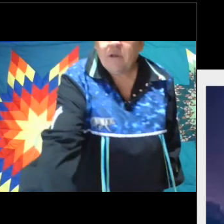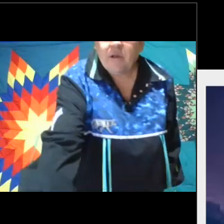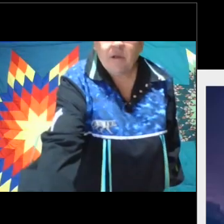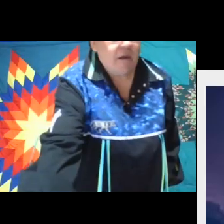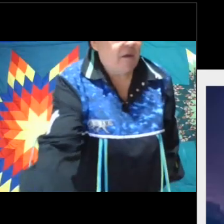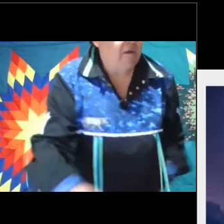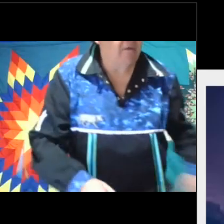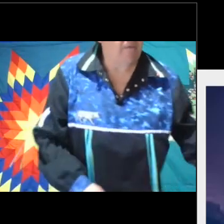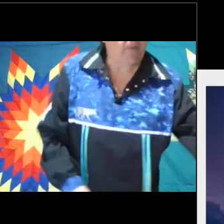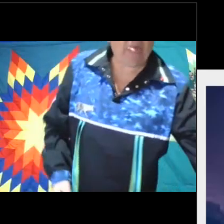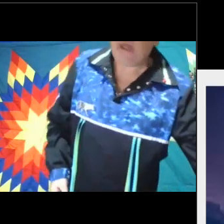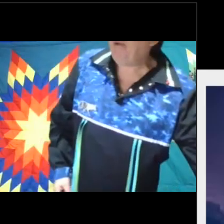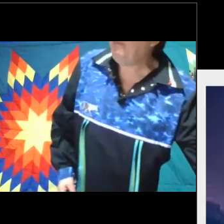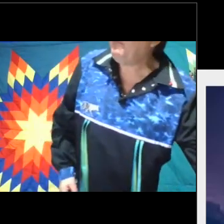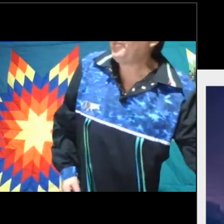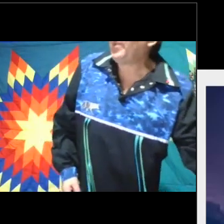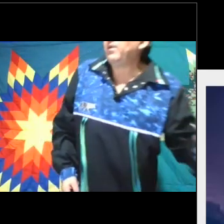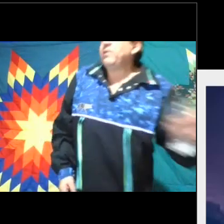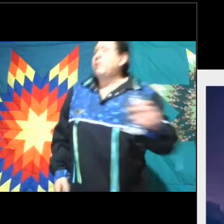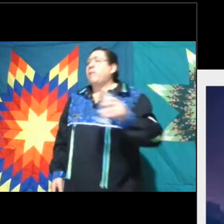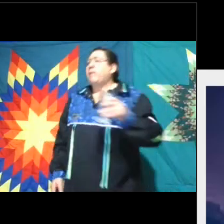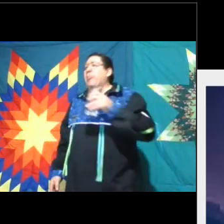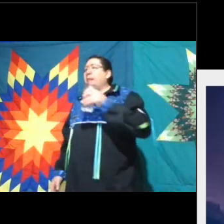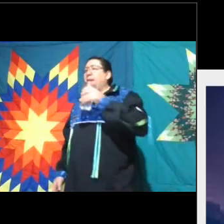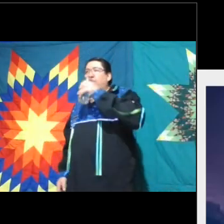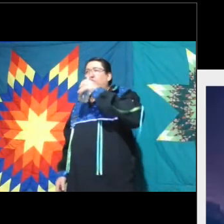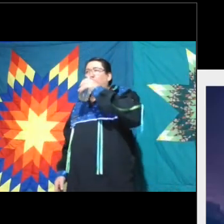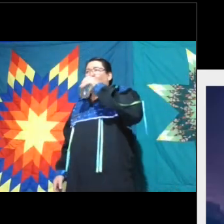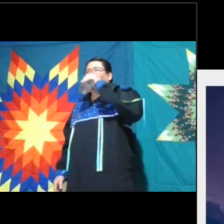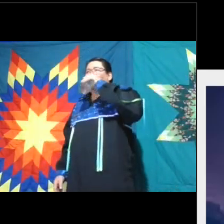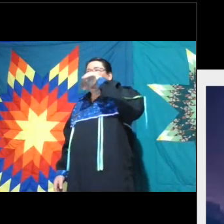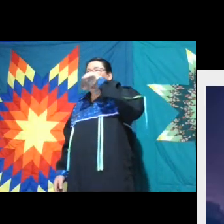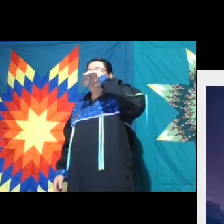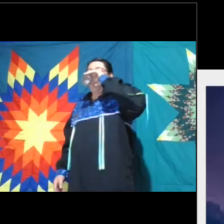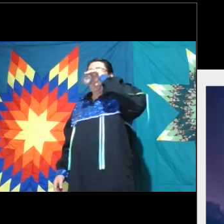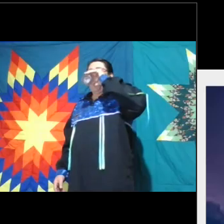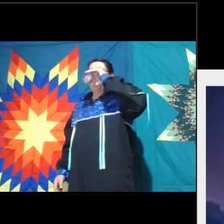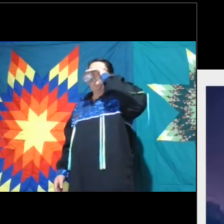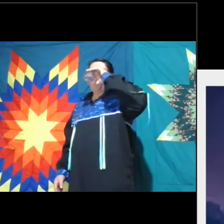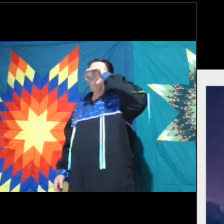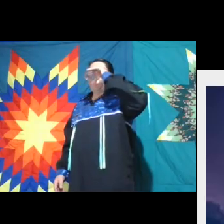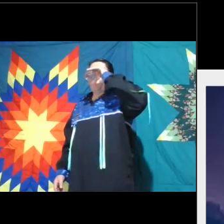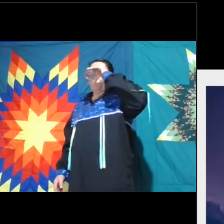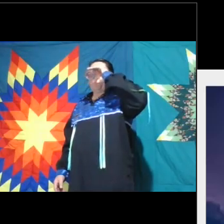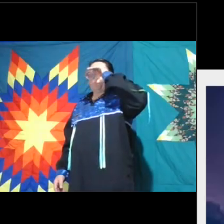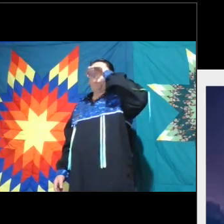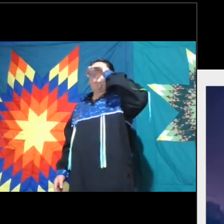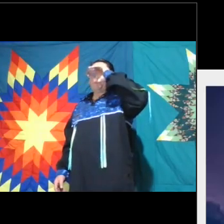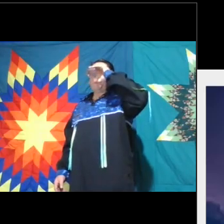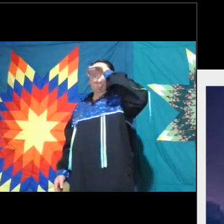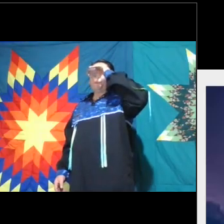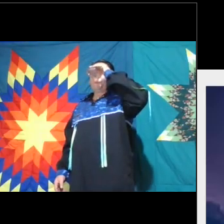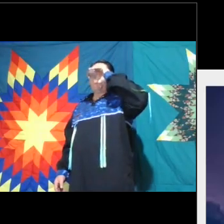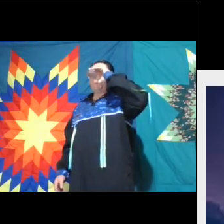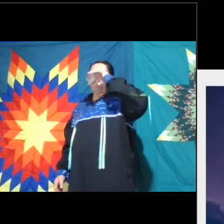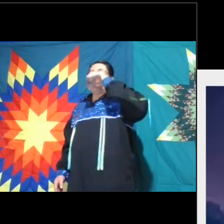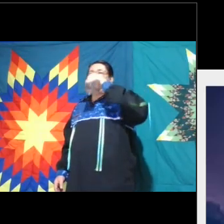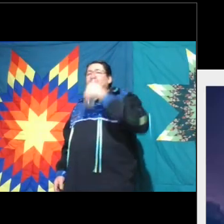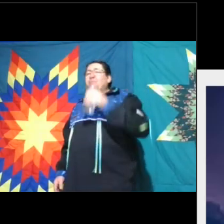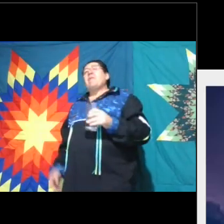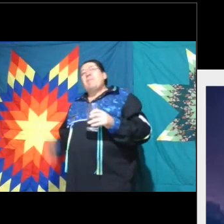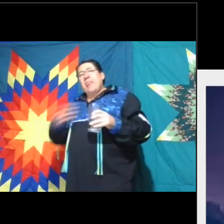Great. Thanks so much, Brad, for that presentation. You have so much knowledge and experience. It's always difficult to try and distill it into an hour. So you did a really great job